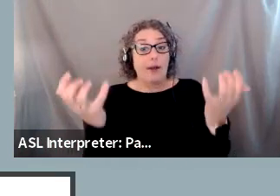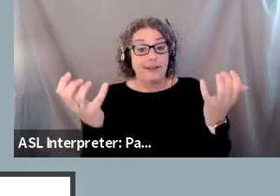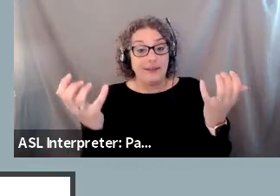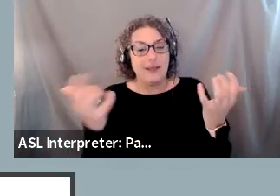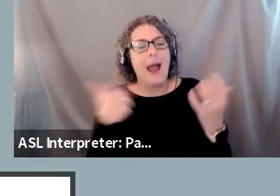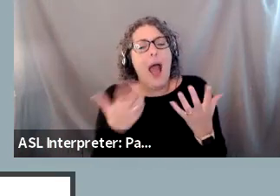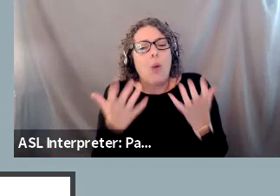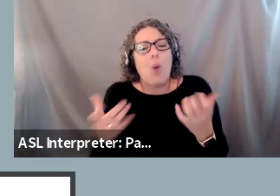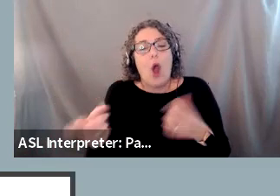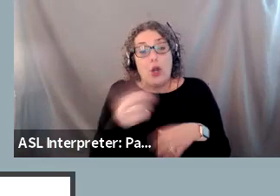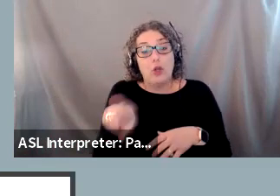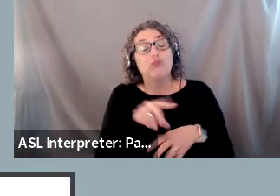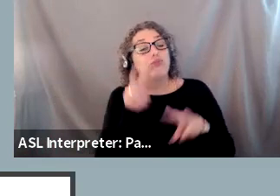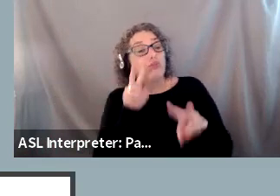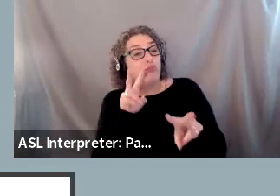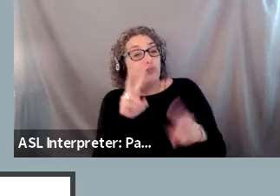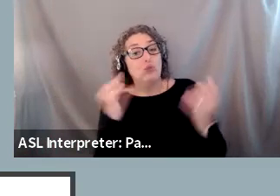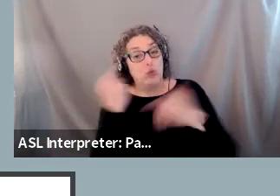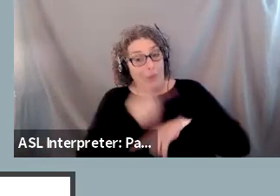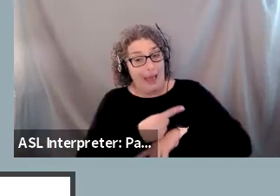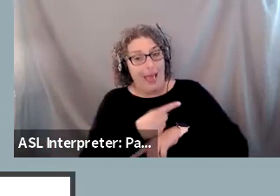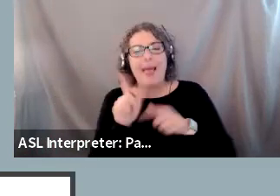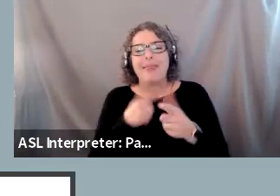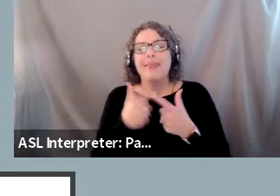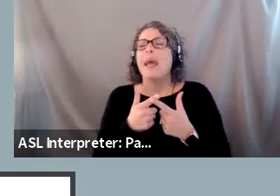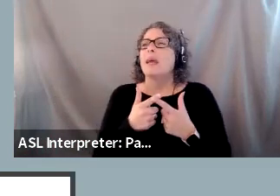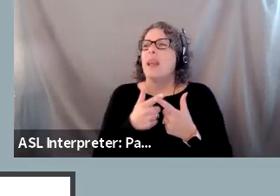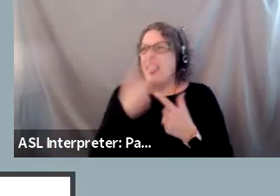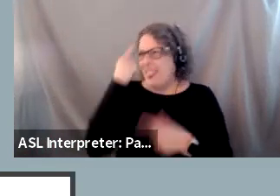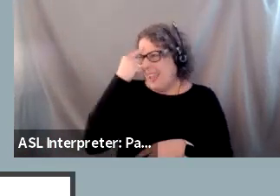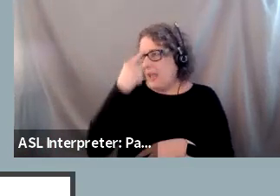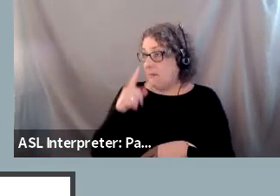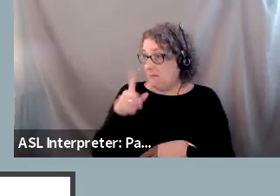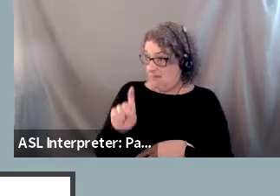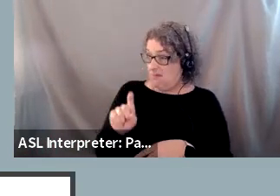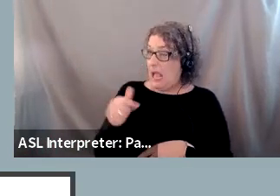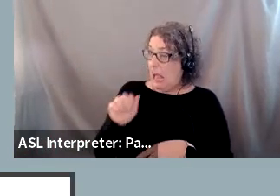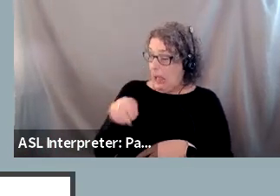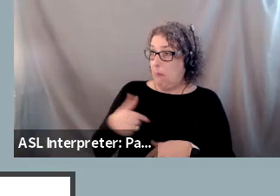question, ask yourself, are you adequately prepared?